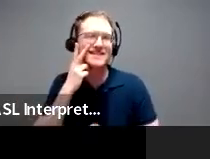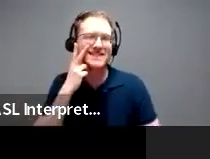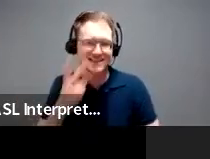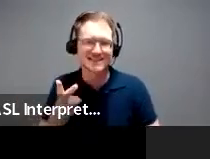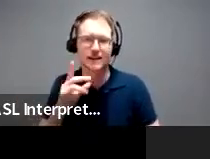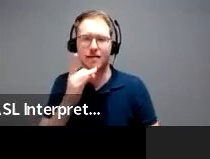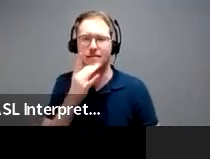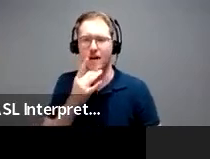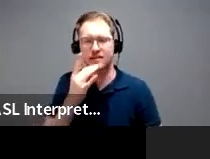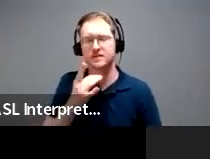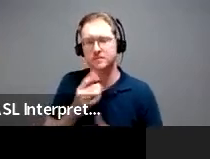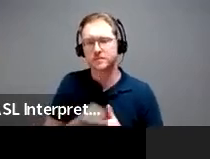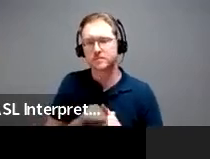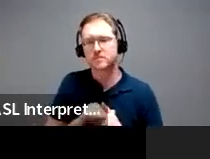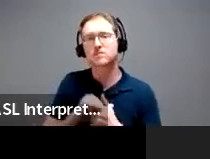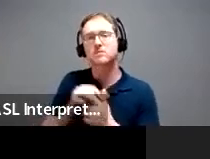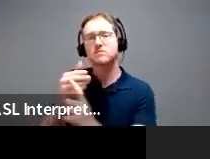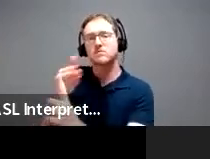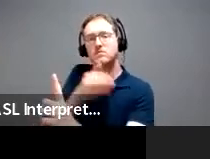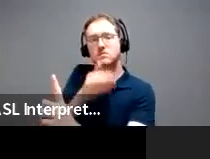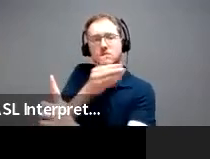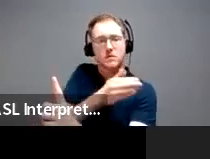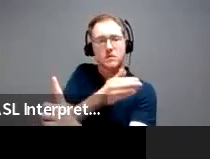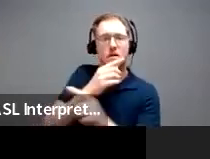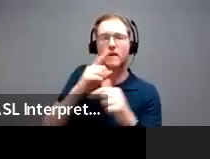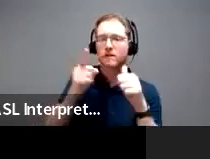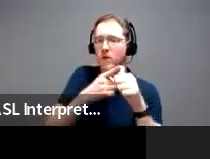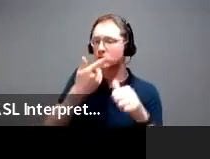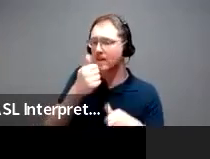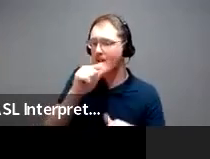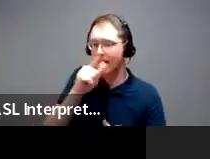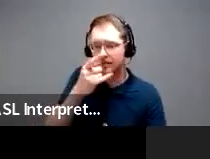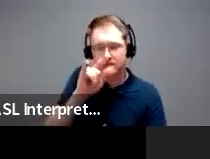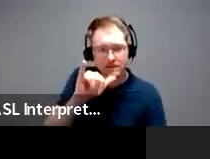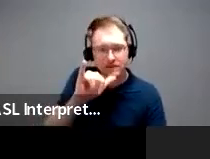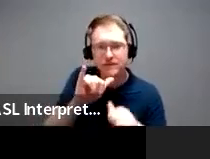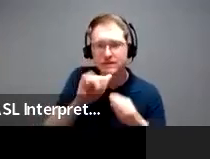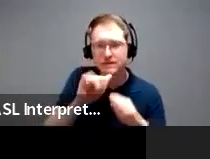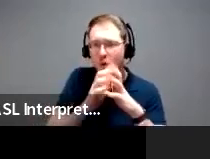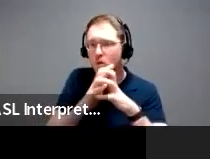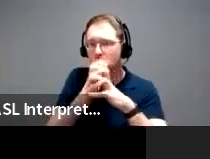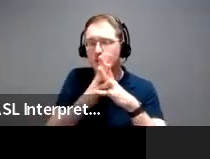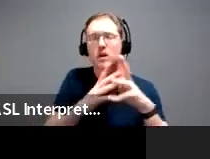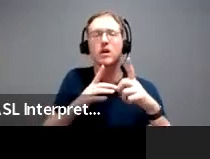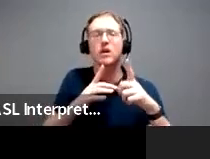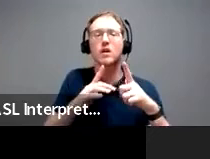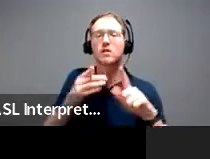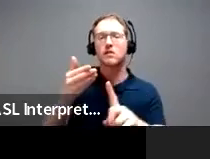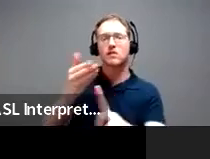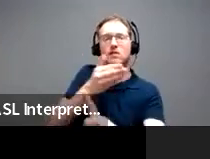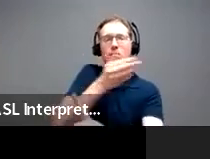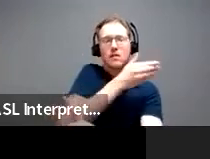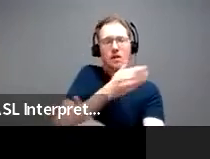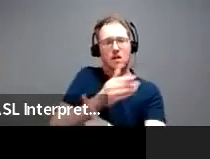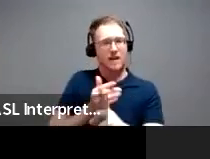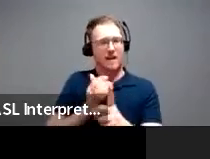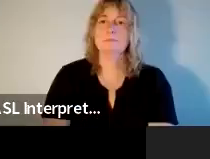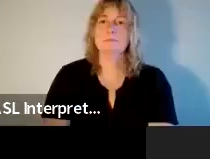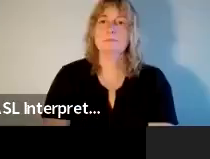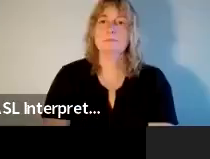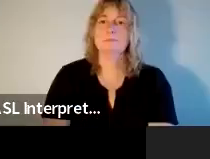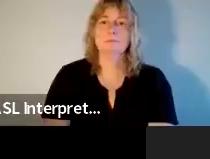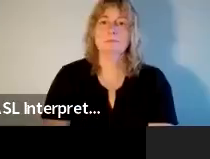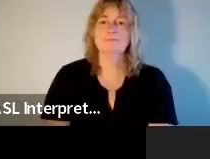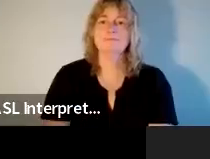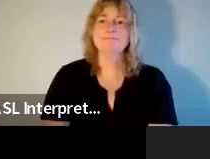the first galaxies and first black holes formed, and the whole history of galaxies like our own Milky Way. How did they form, and how